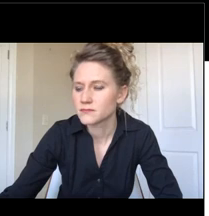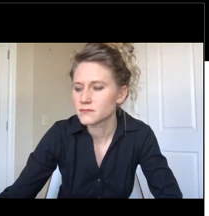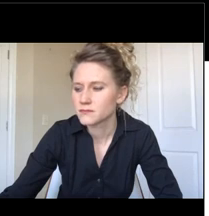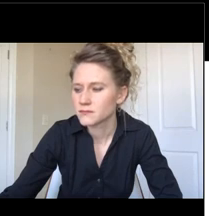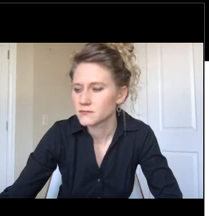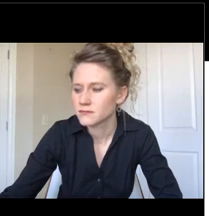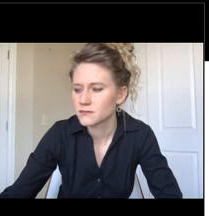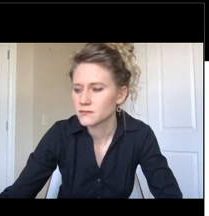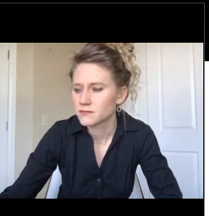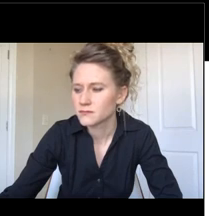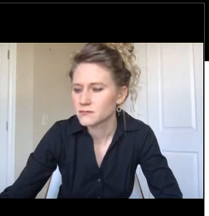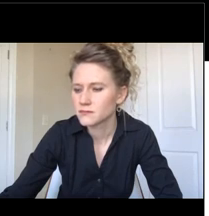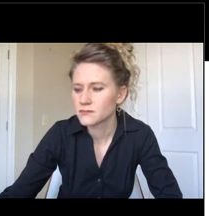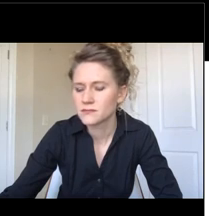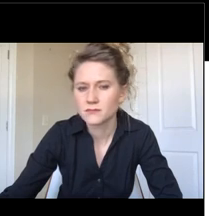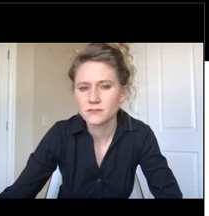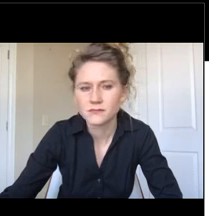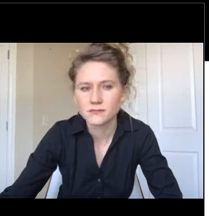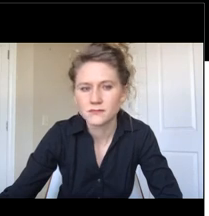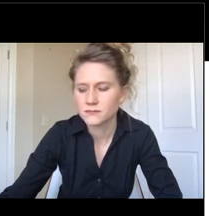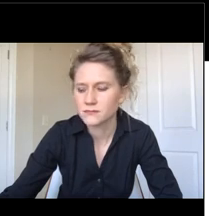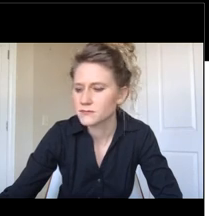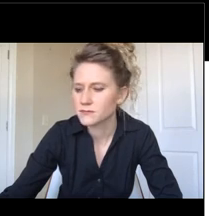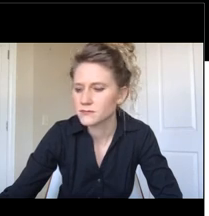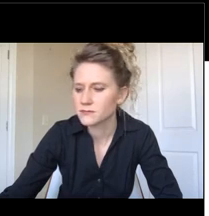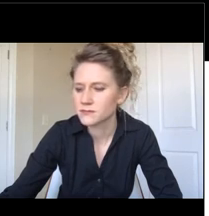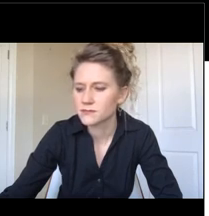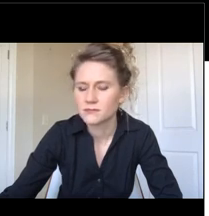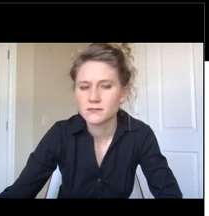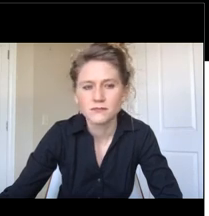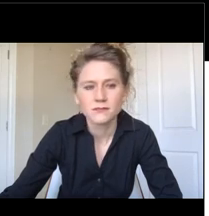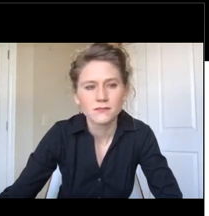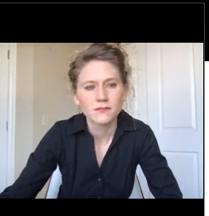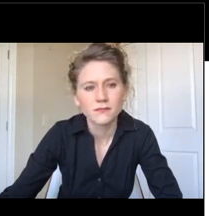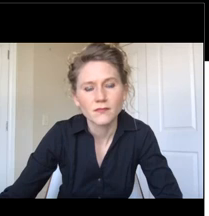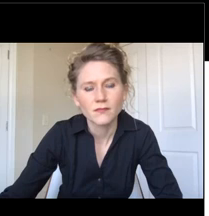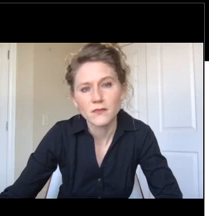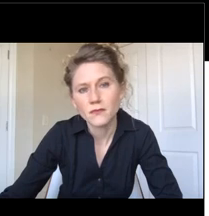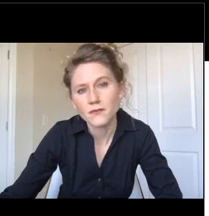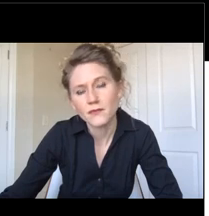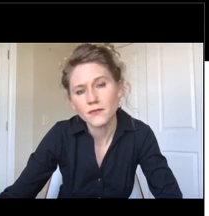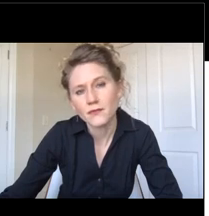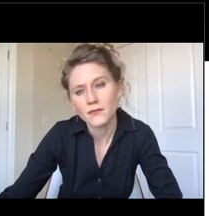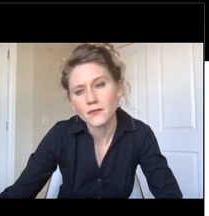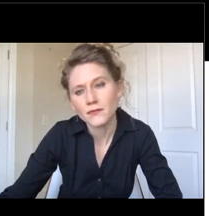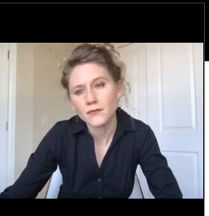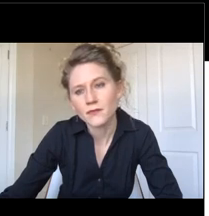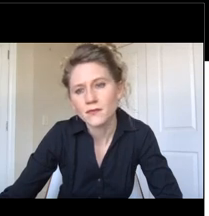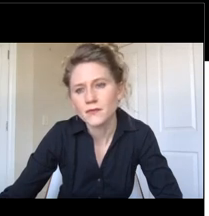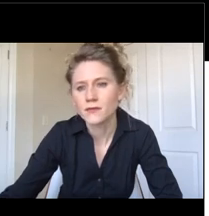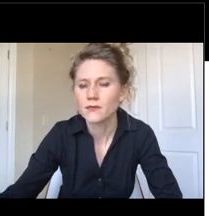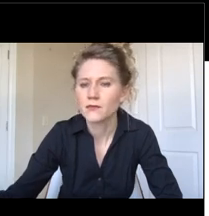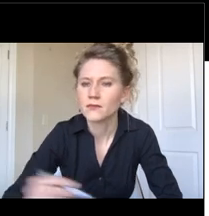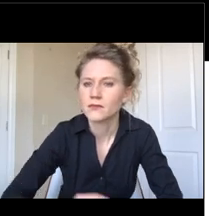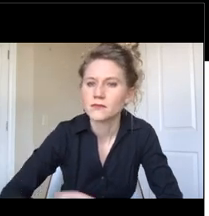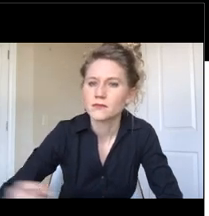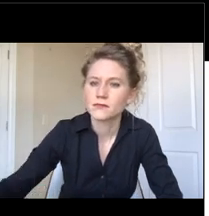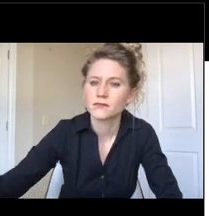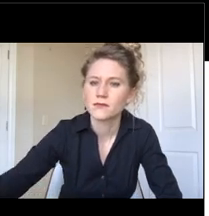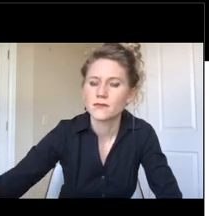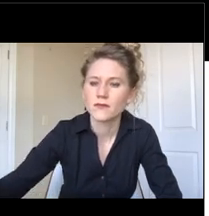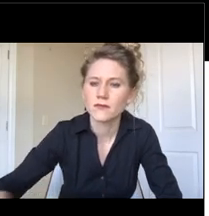average budget in the past was $3.5 million to $4.5 million. And that was for road resurfacing only. Right